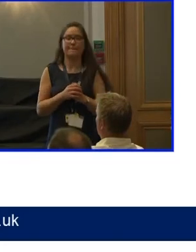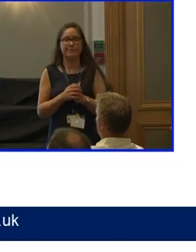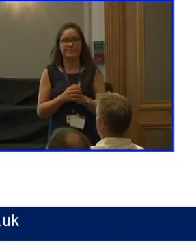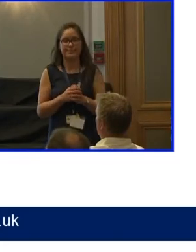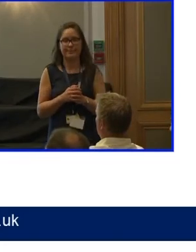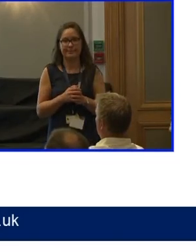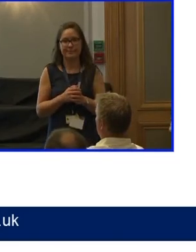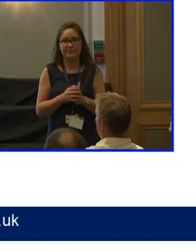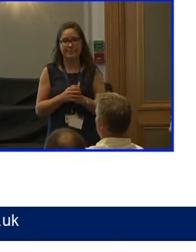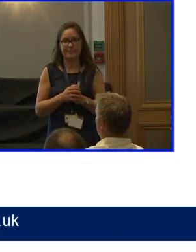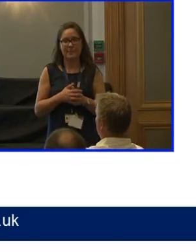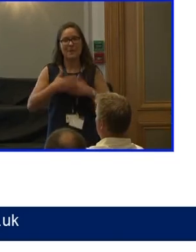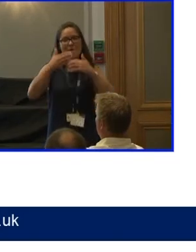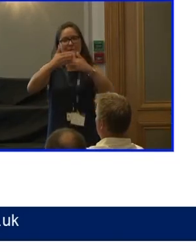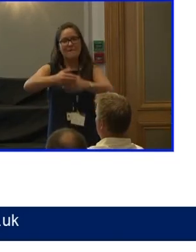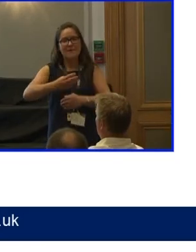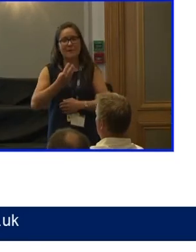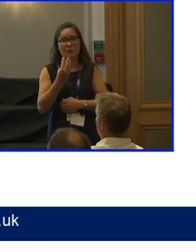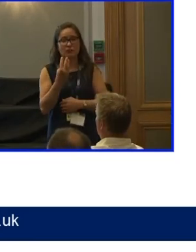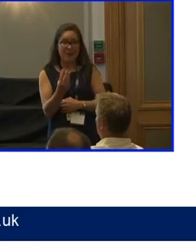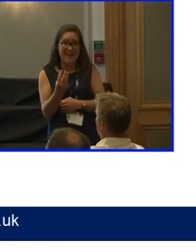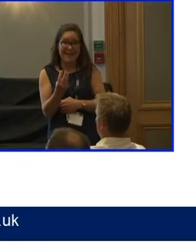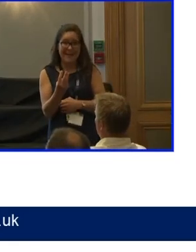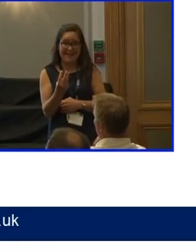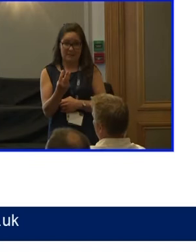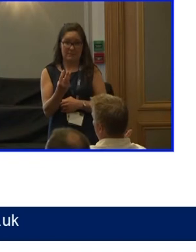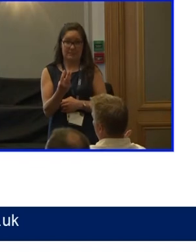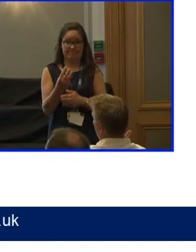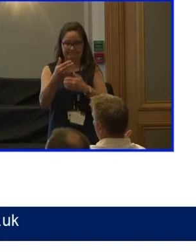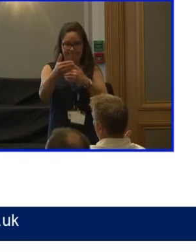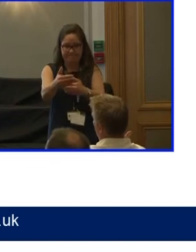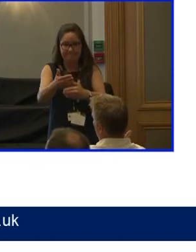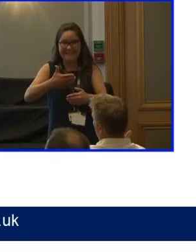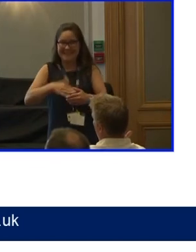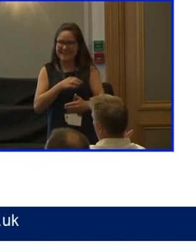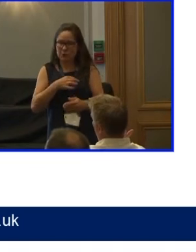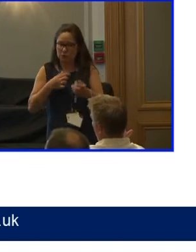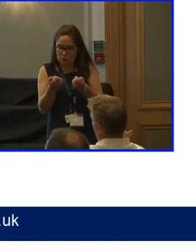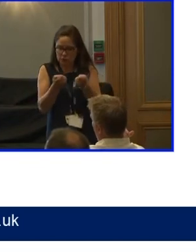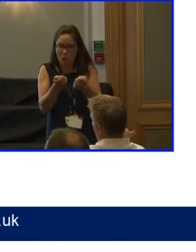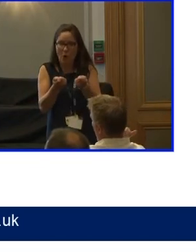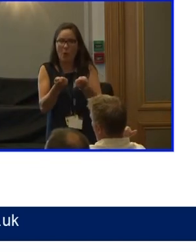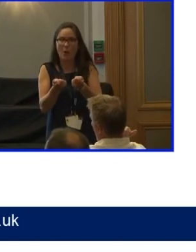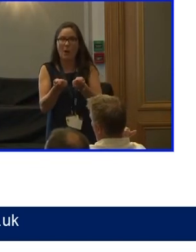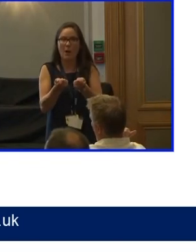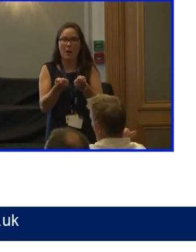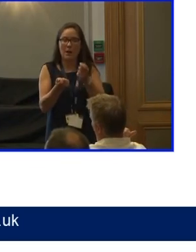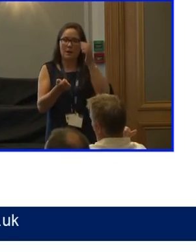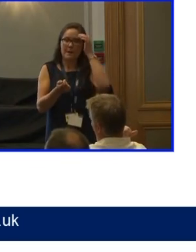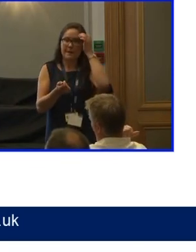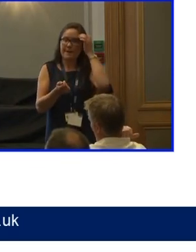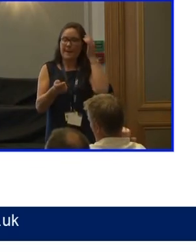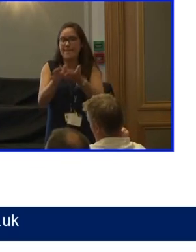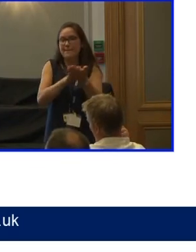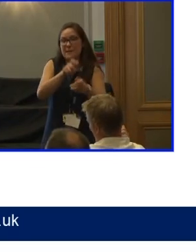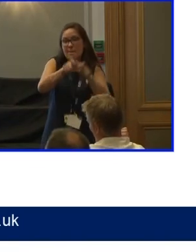So all phase 3 clinical trials need a control, and a control is a trial participant who doesn't receive the drug